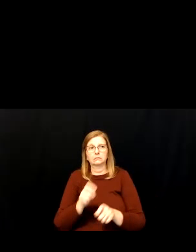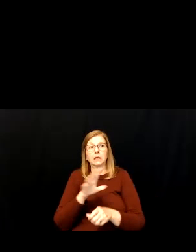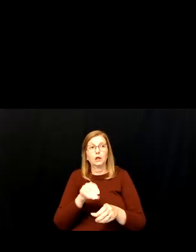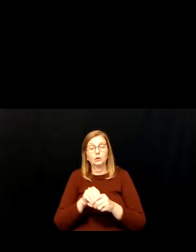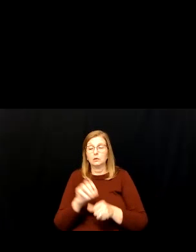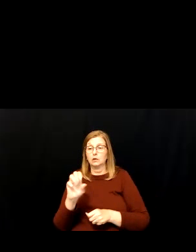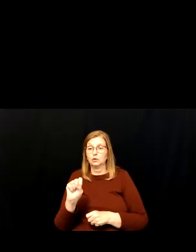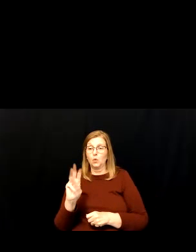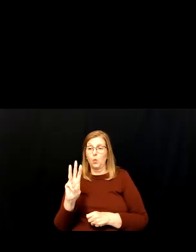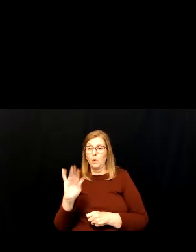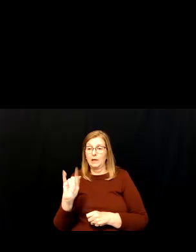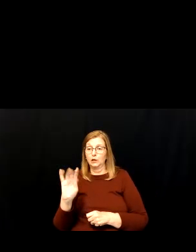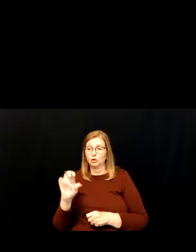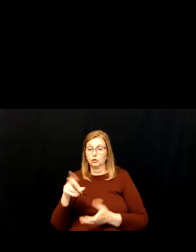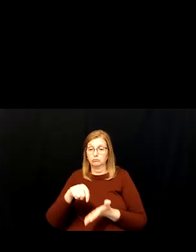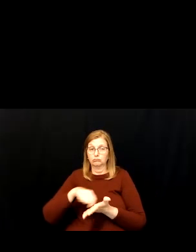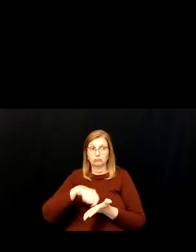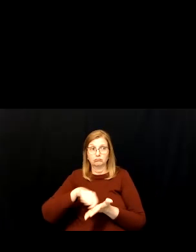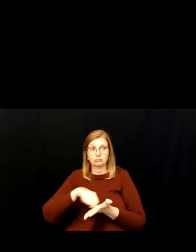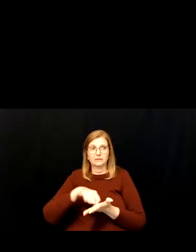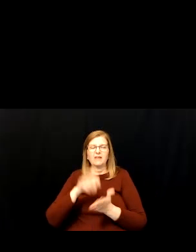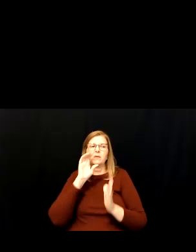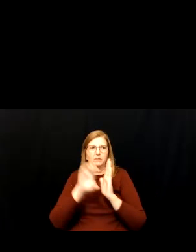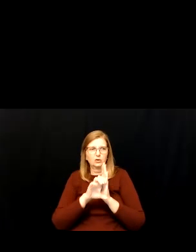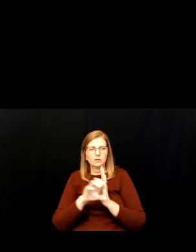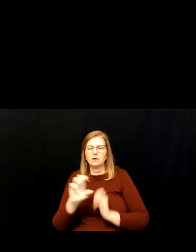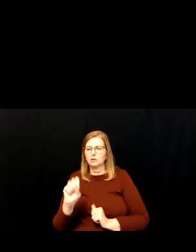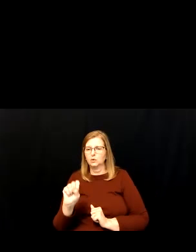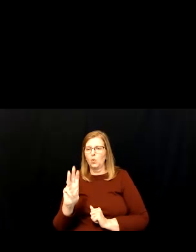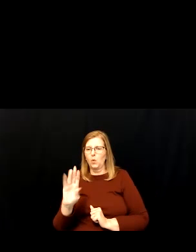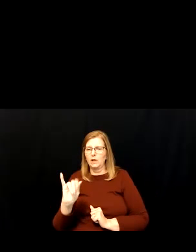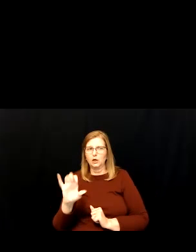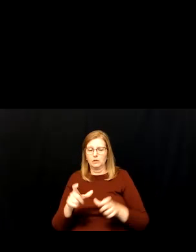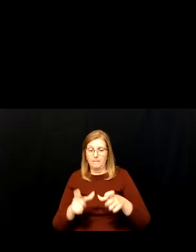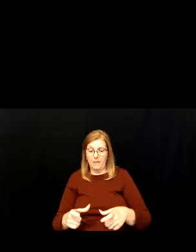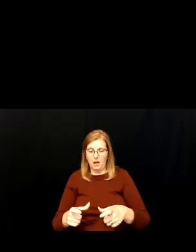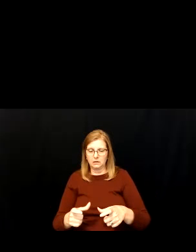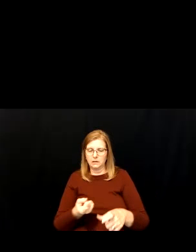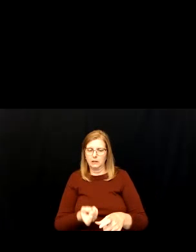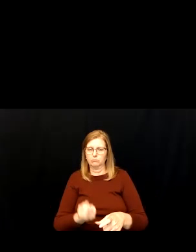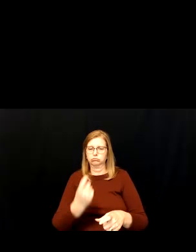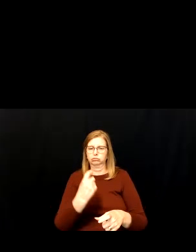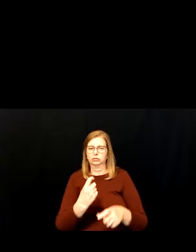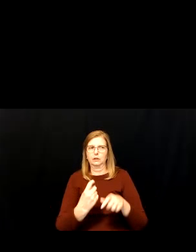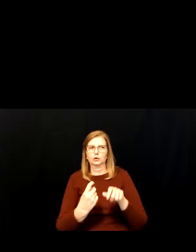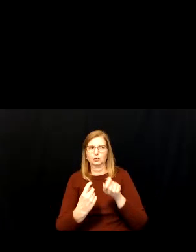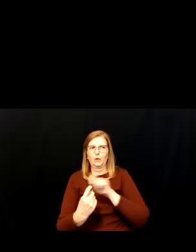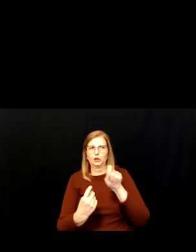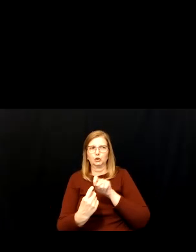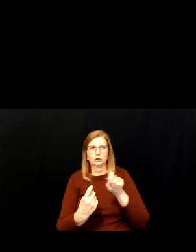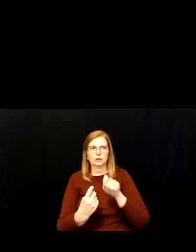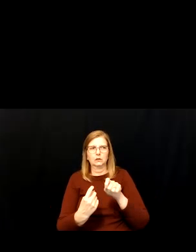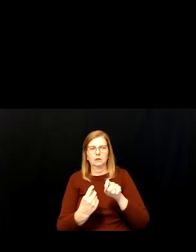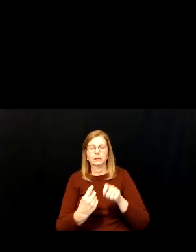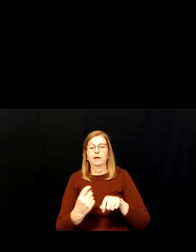switches. They have a picture of a switch that is coming out of a rectangular box. The box you plug into